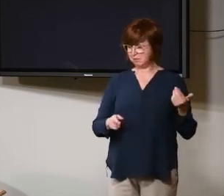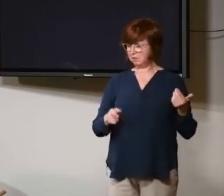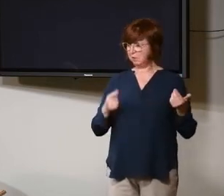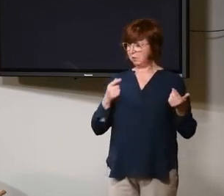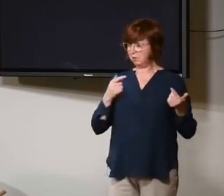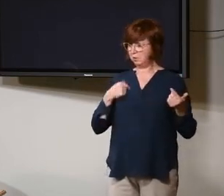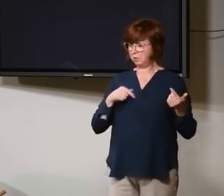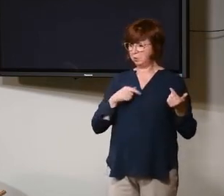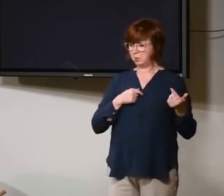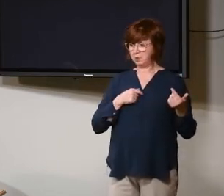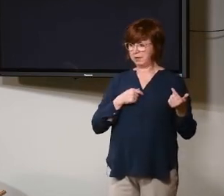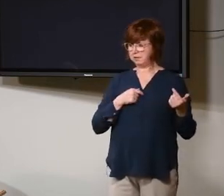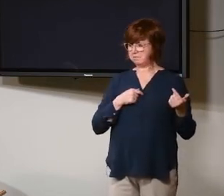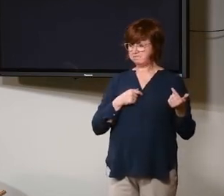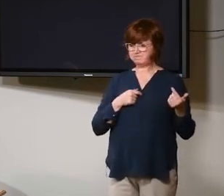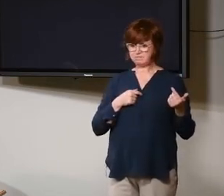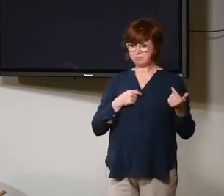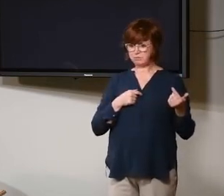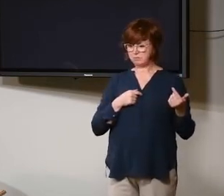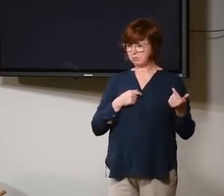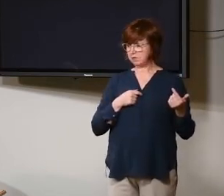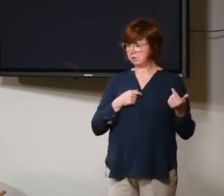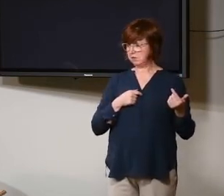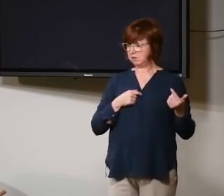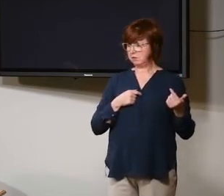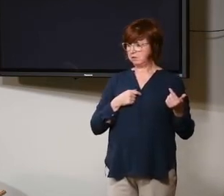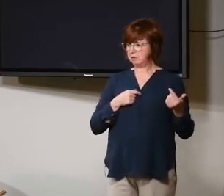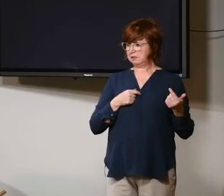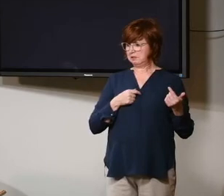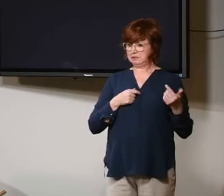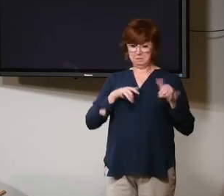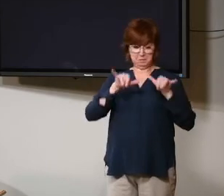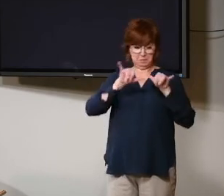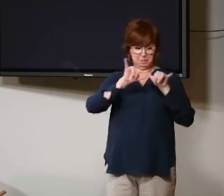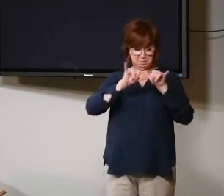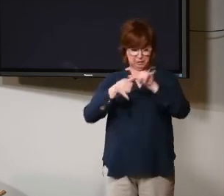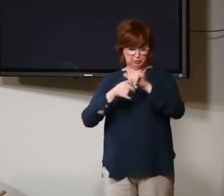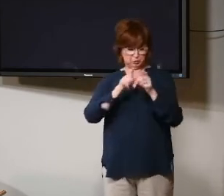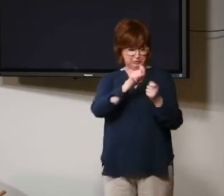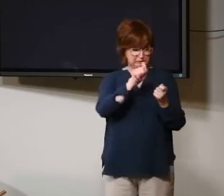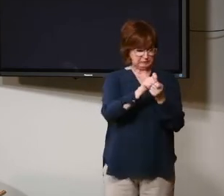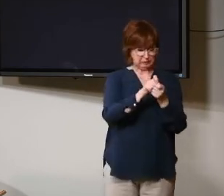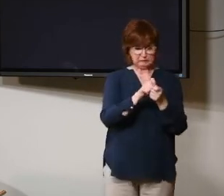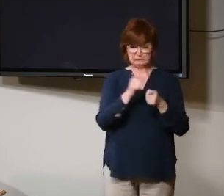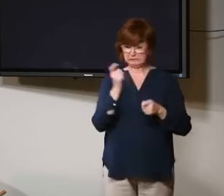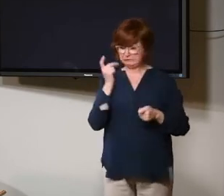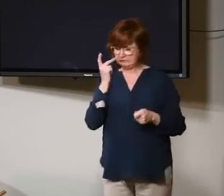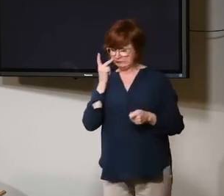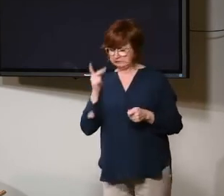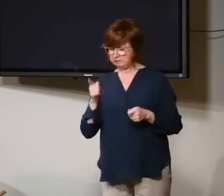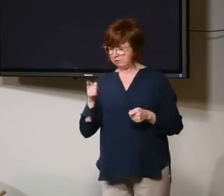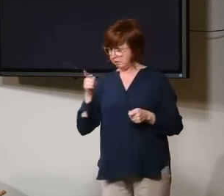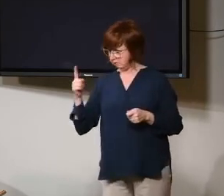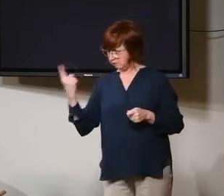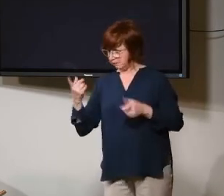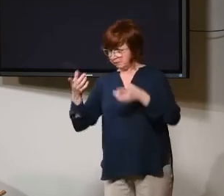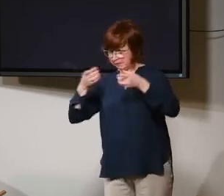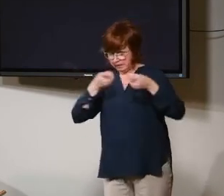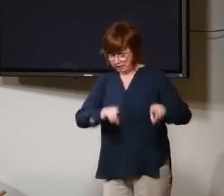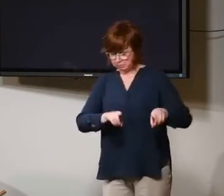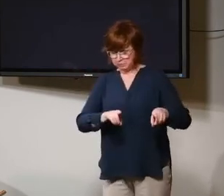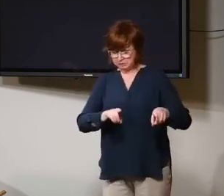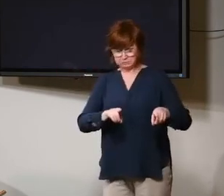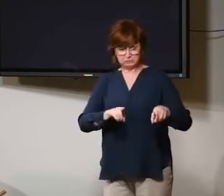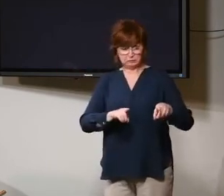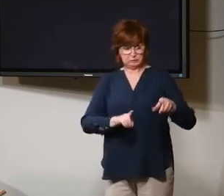see whether the impacts of those, and nor can you measure them until maybe 8 to 12 days later.